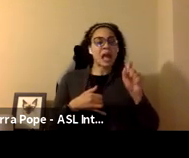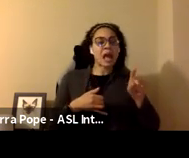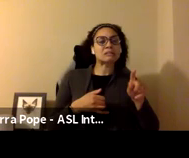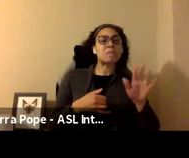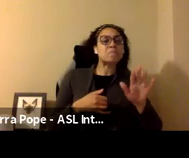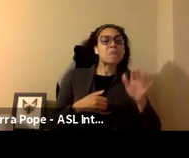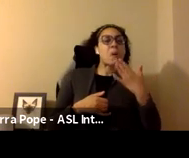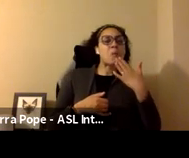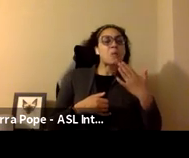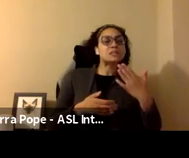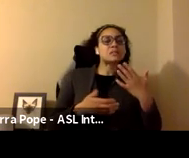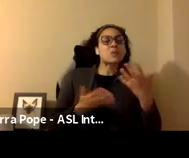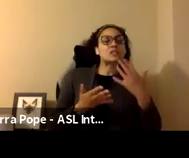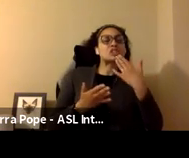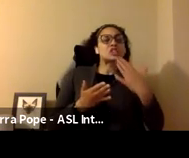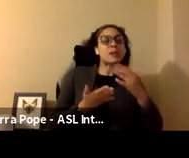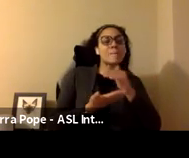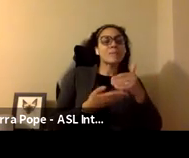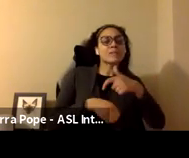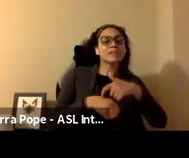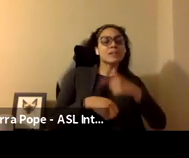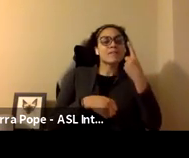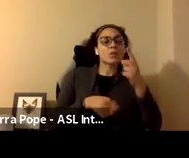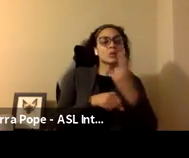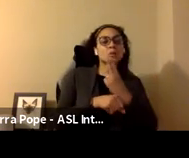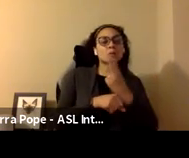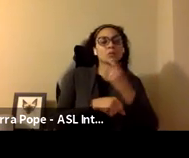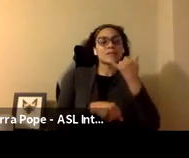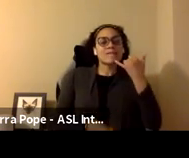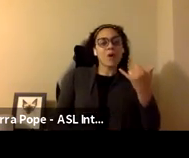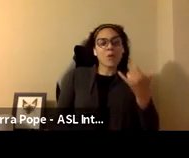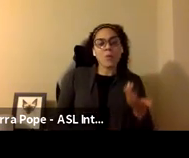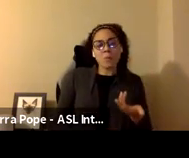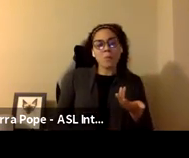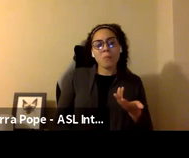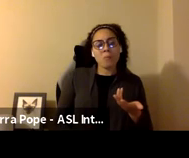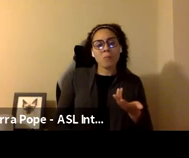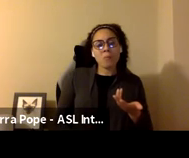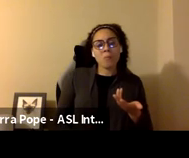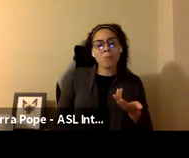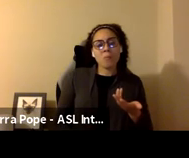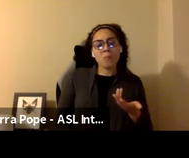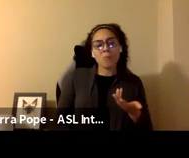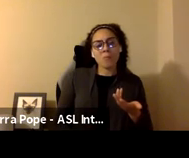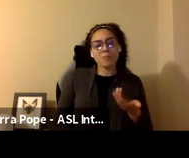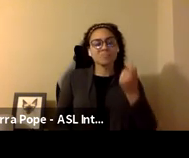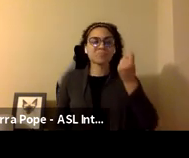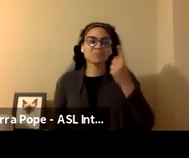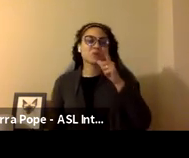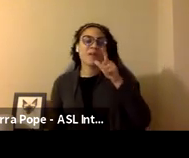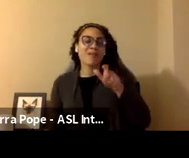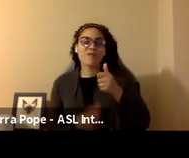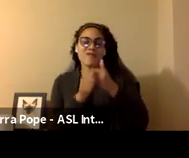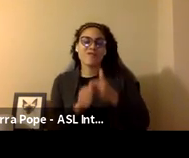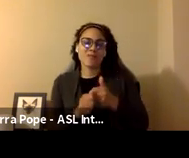to spend on your phone, a reasonable amount of time? You've got to be okay with whatever answer they give. I'm not saying that's what has to happen, but